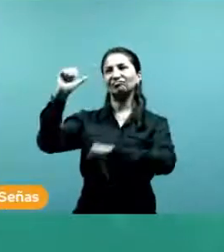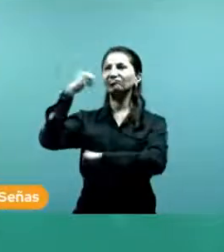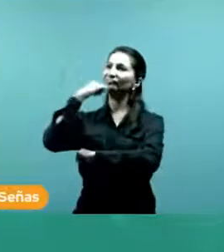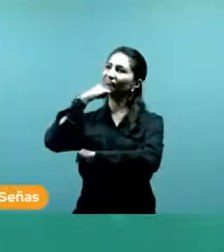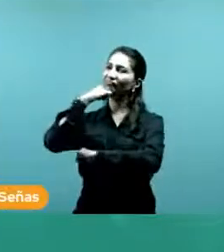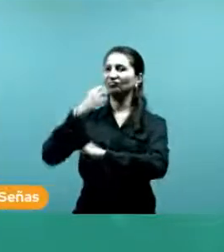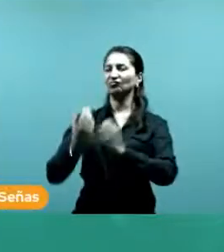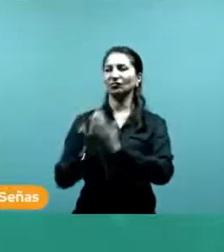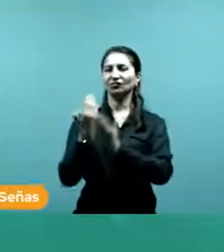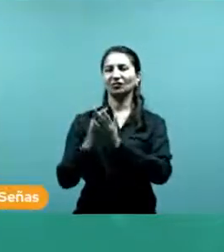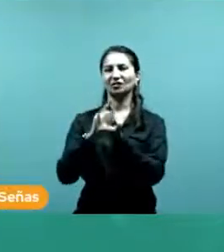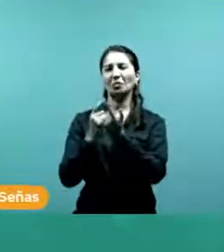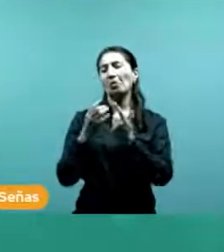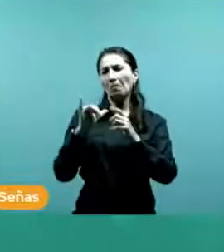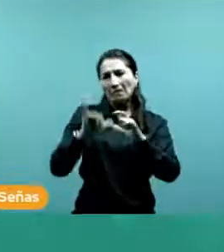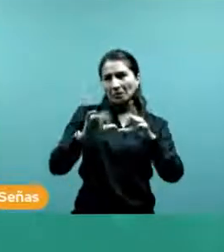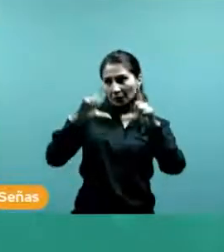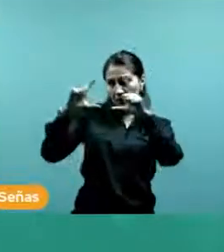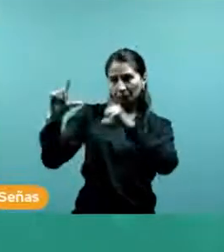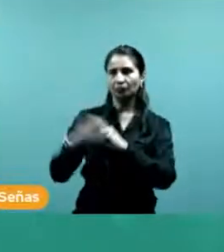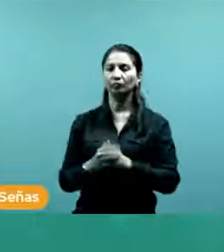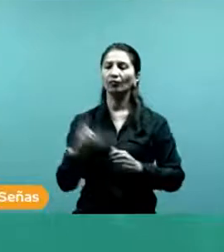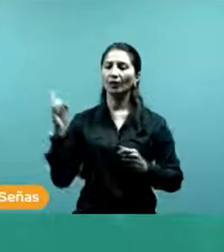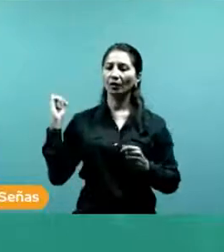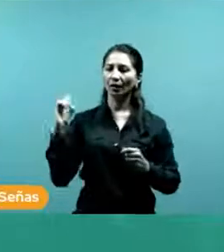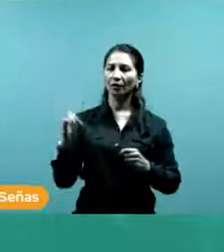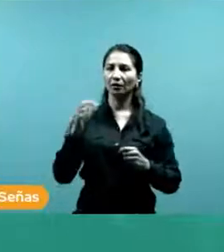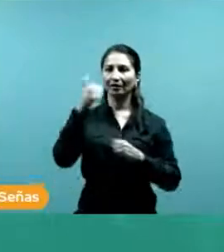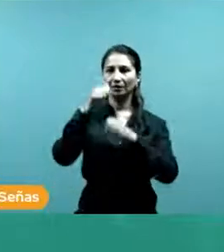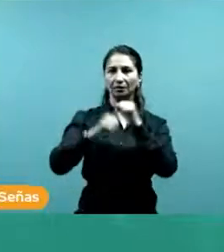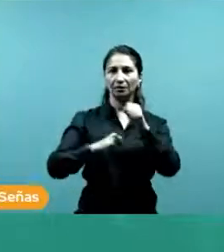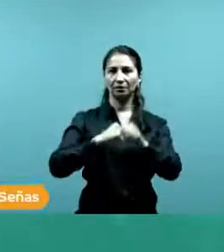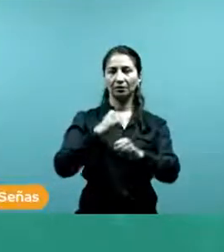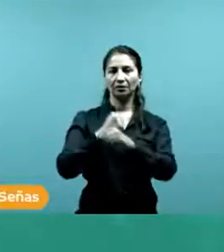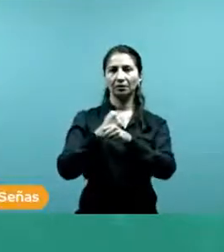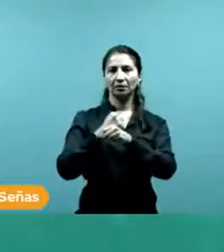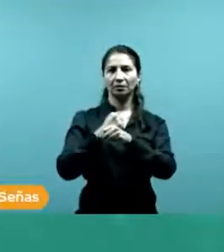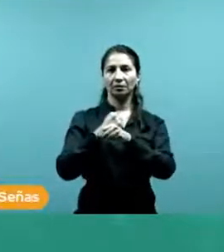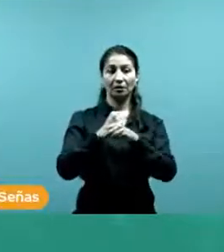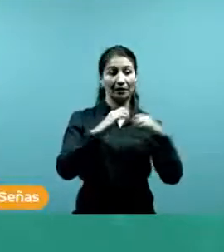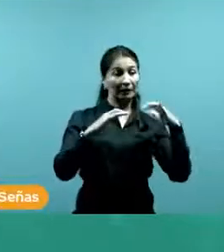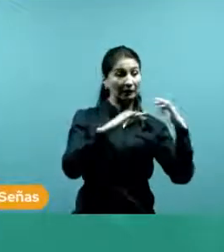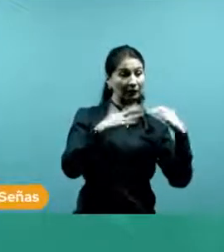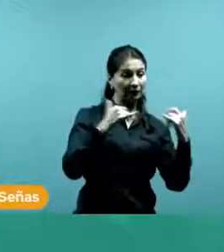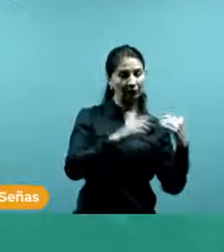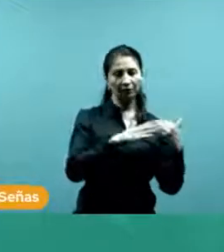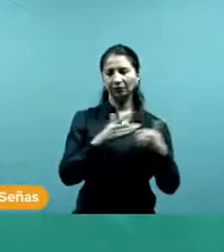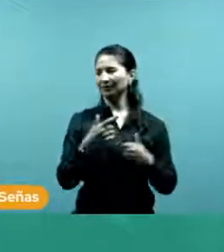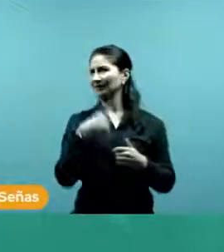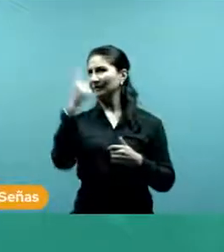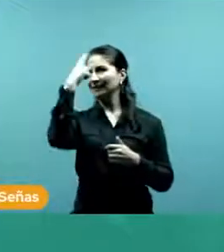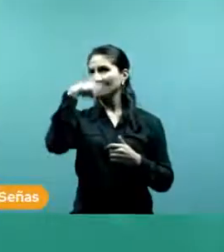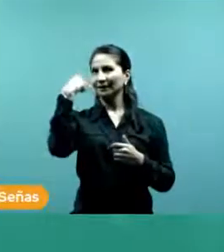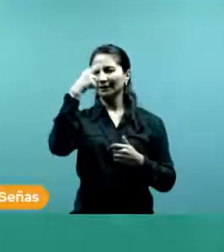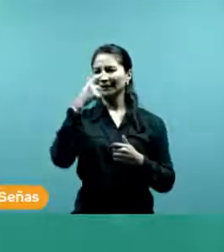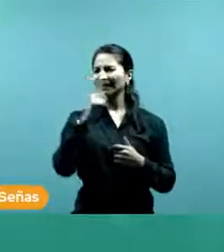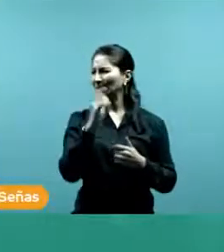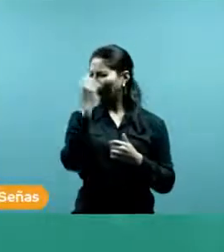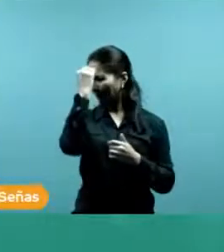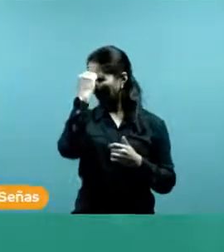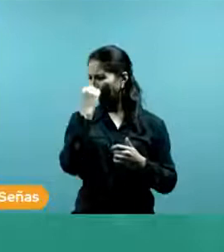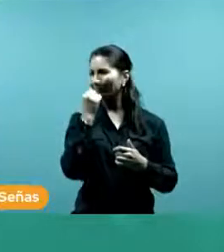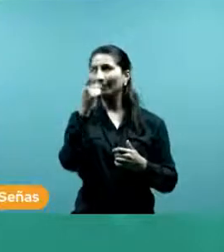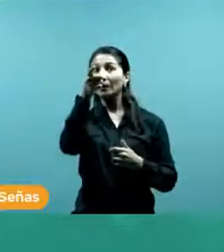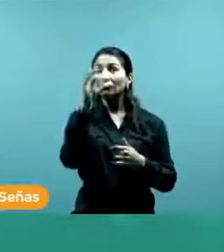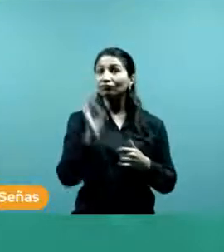they certainly didn't want to look at the faces of the perpetrators. La guerra, no querían mirar las caras de los